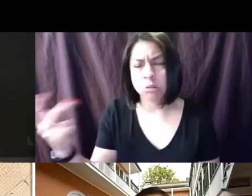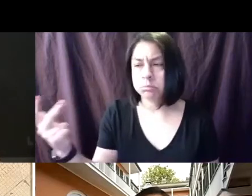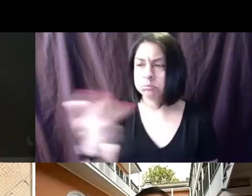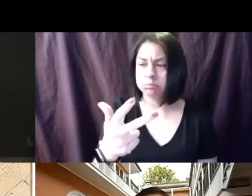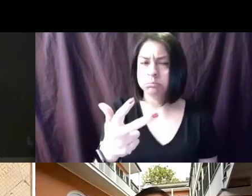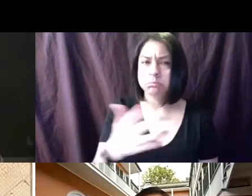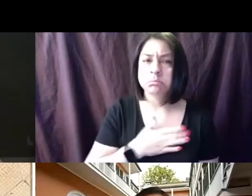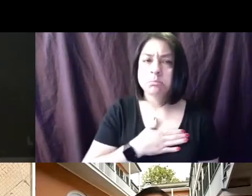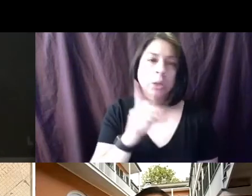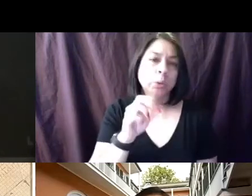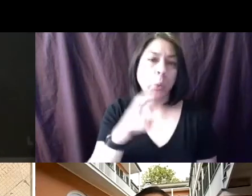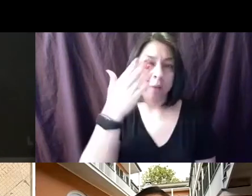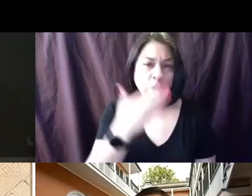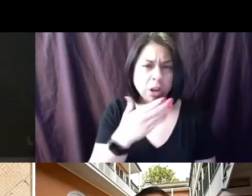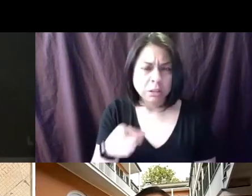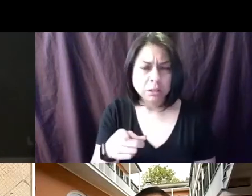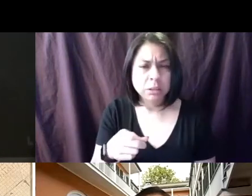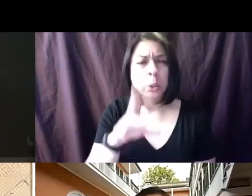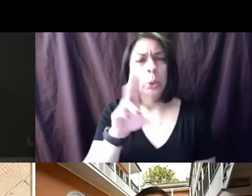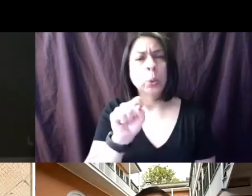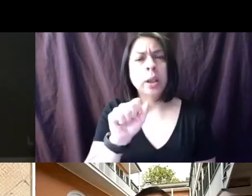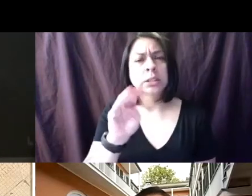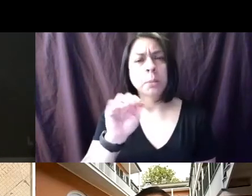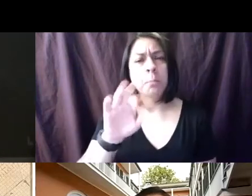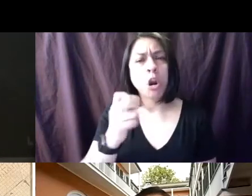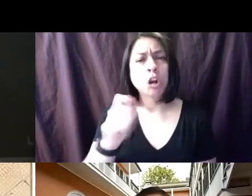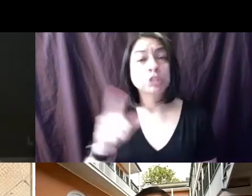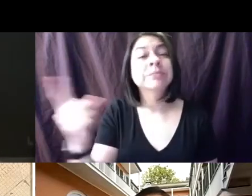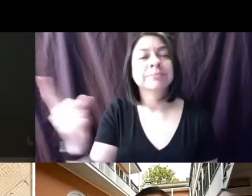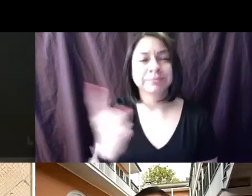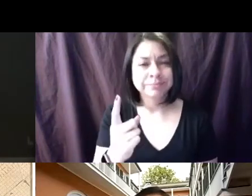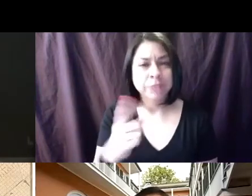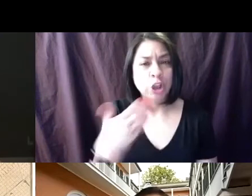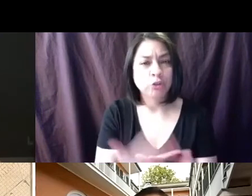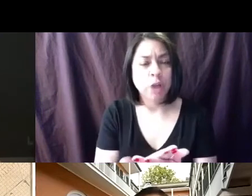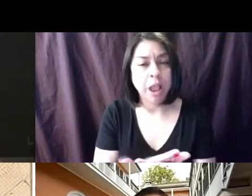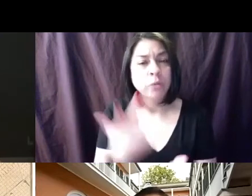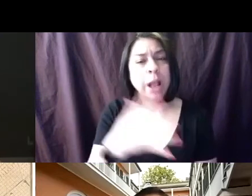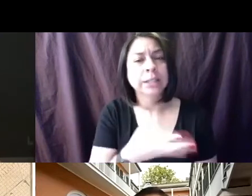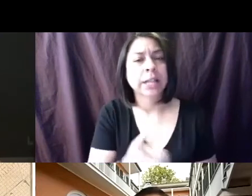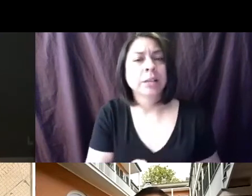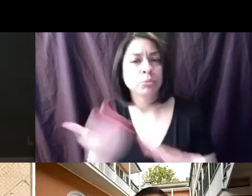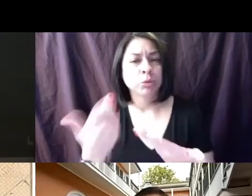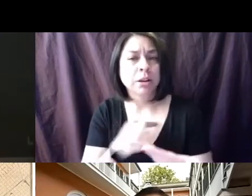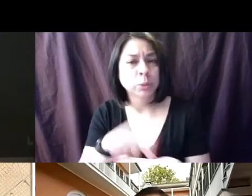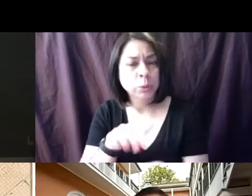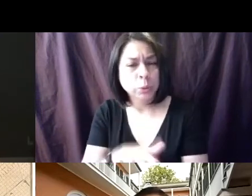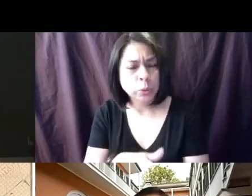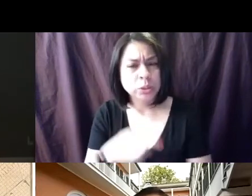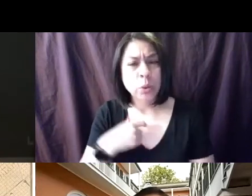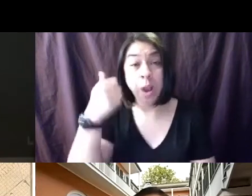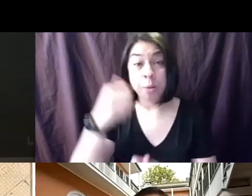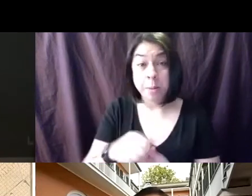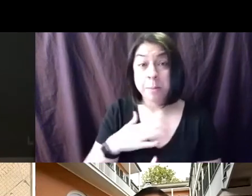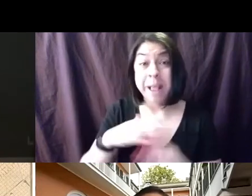door, and the U.S. Marshals had arrived to bring us to the school. And I can remember my household getting